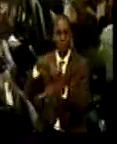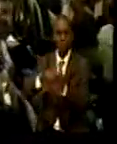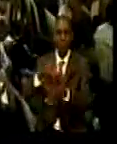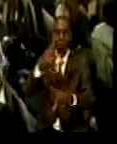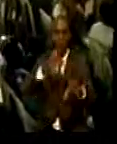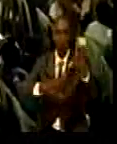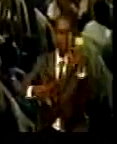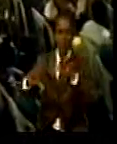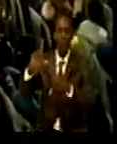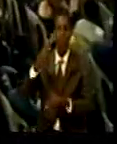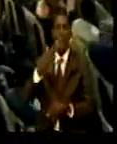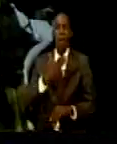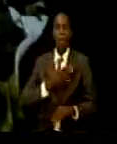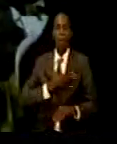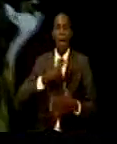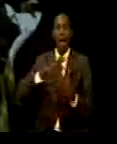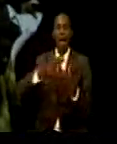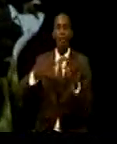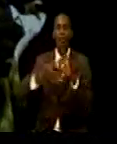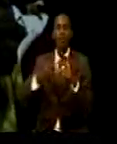will change tonight.